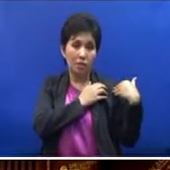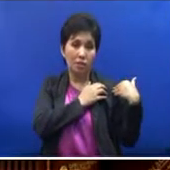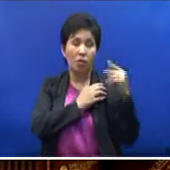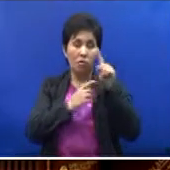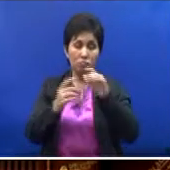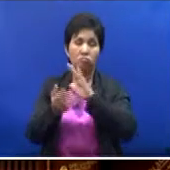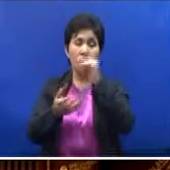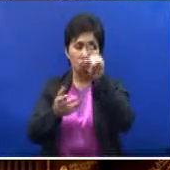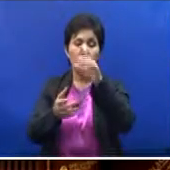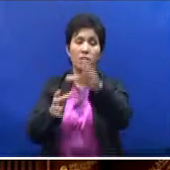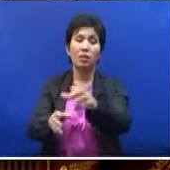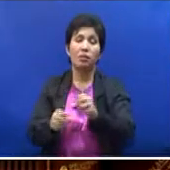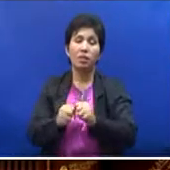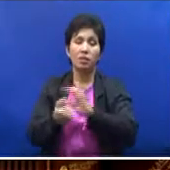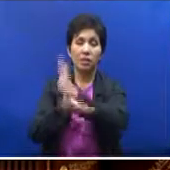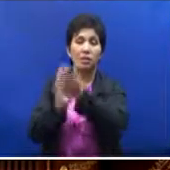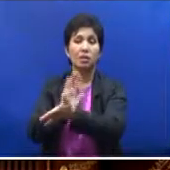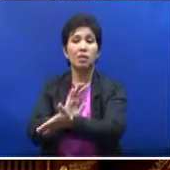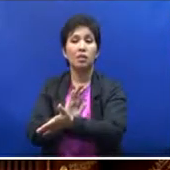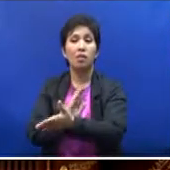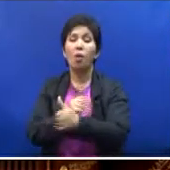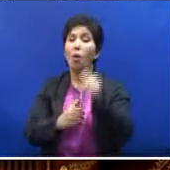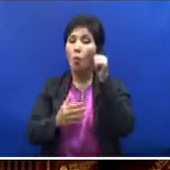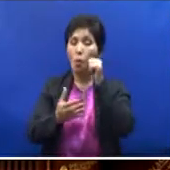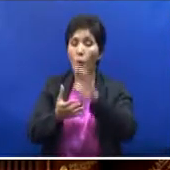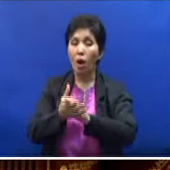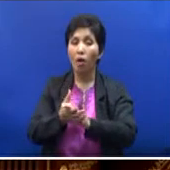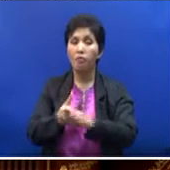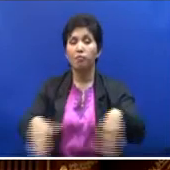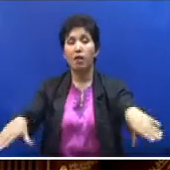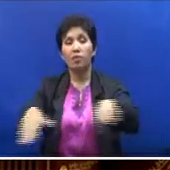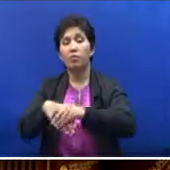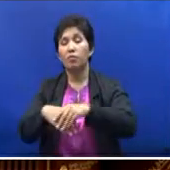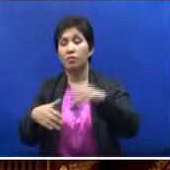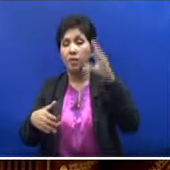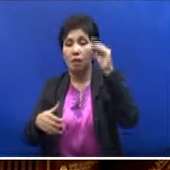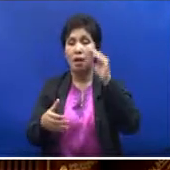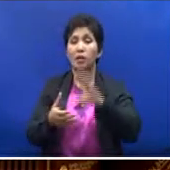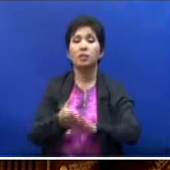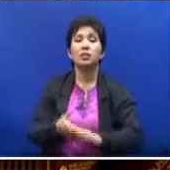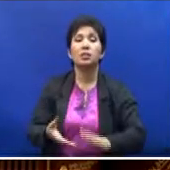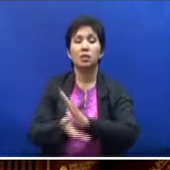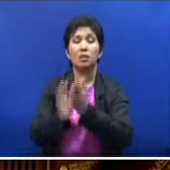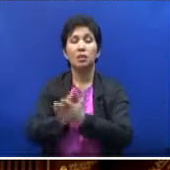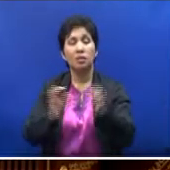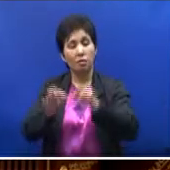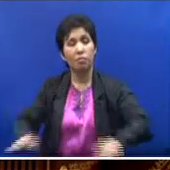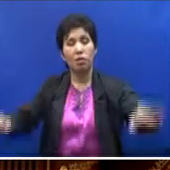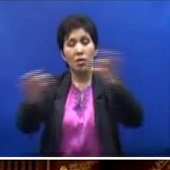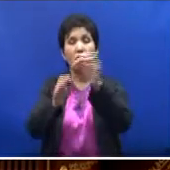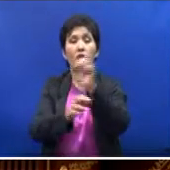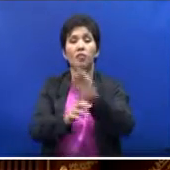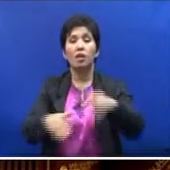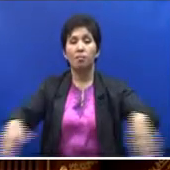up. Okay, so we can see that why marriage is important. Okay, so we have discussed about the importance of marriage.